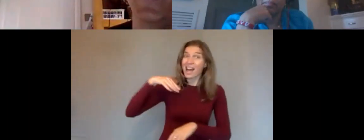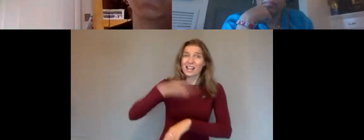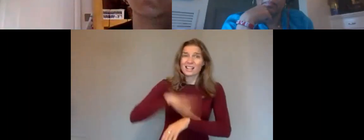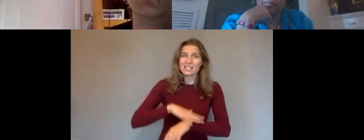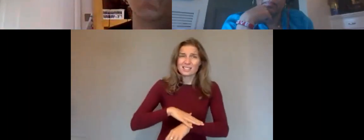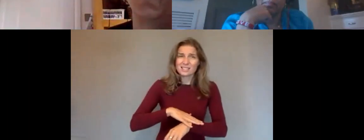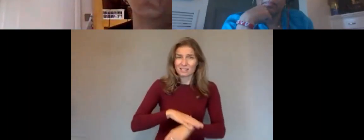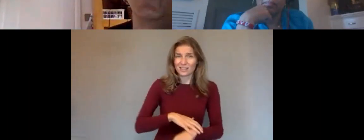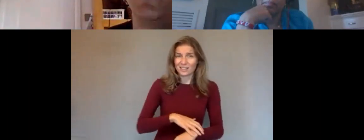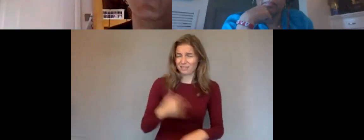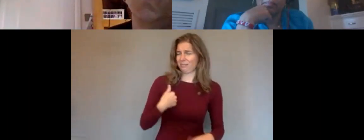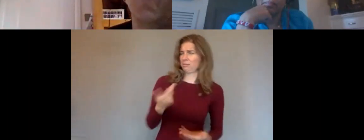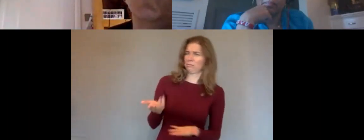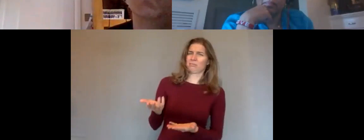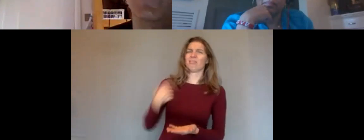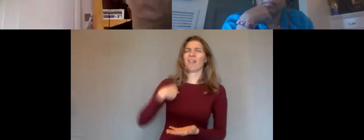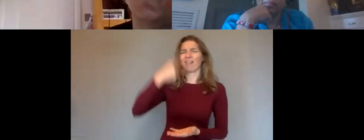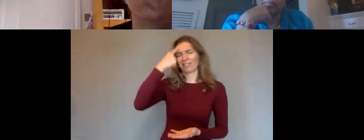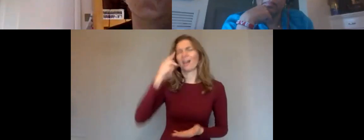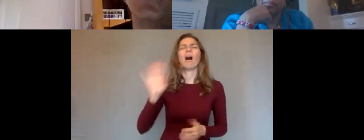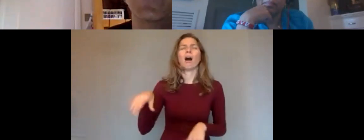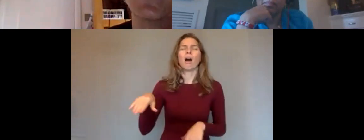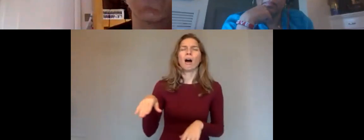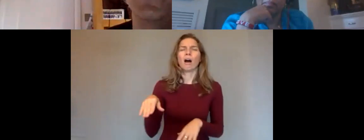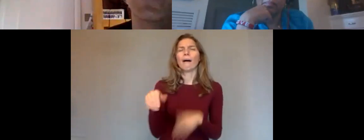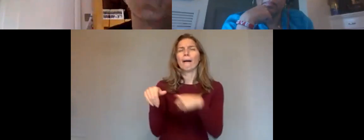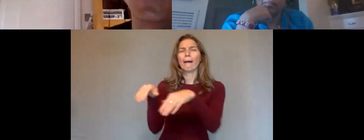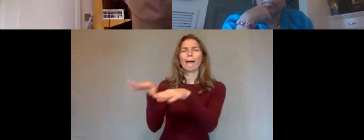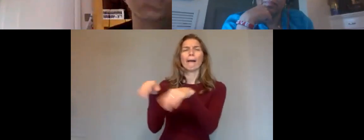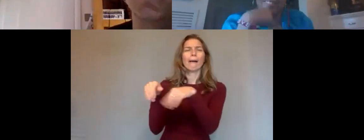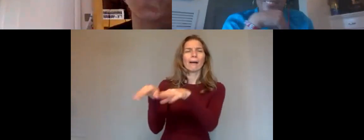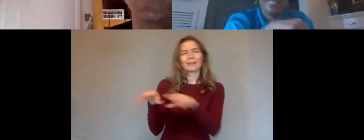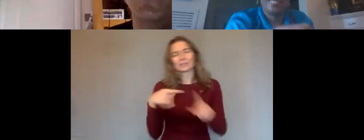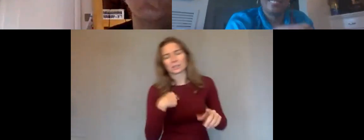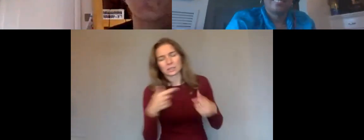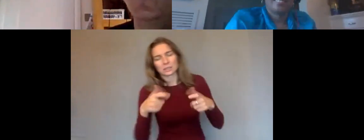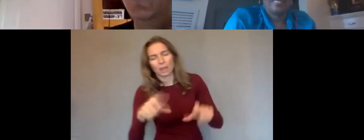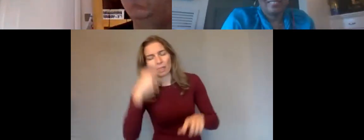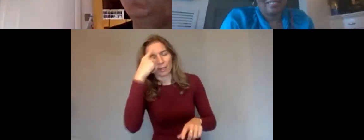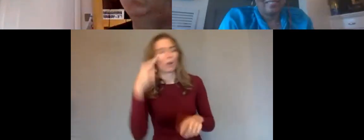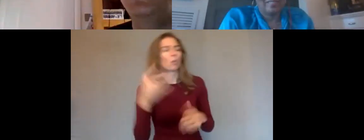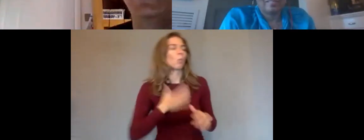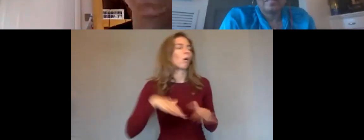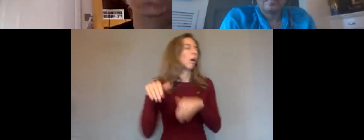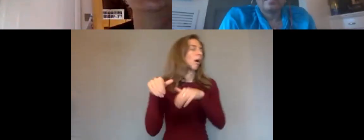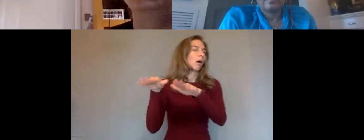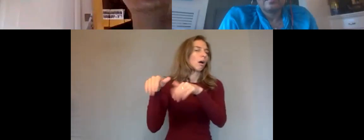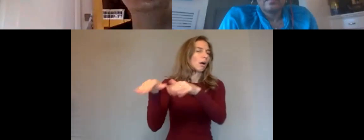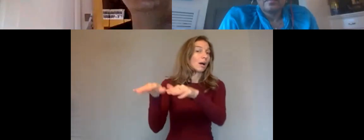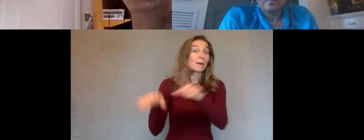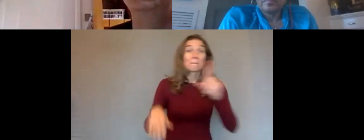lot of that was an excuse. And I still think at the time quite a lot of that was an excuse.